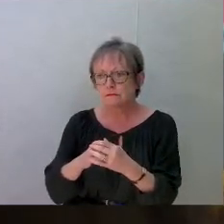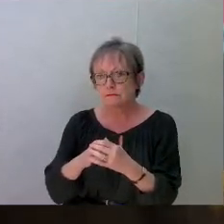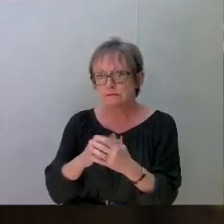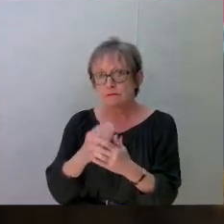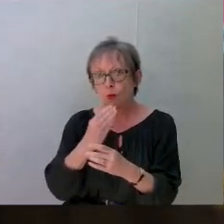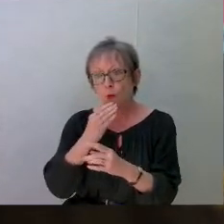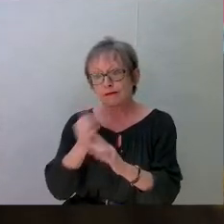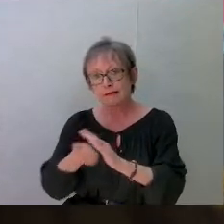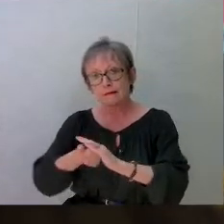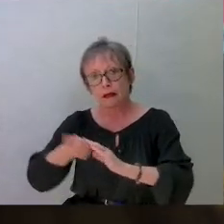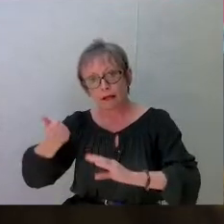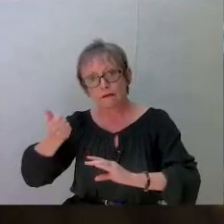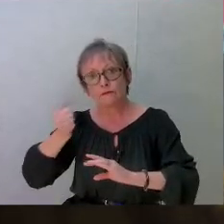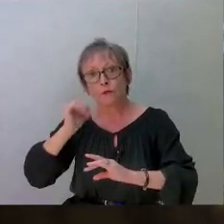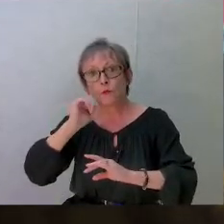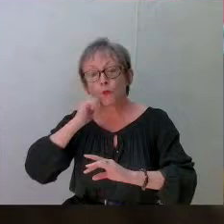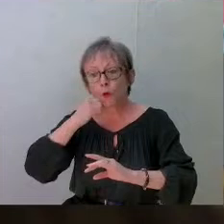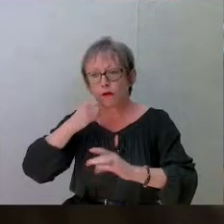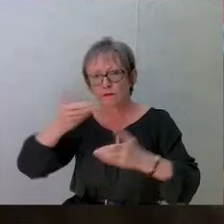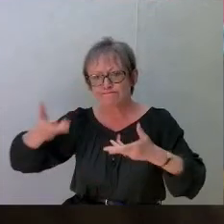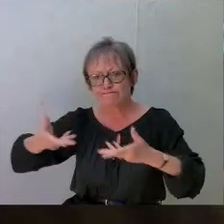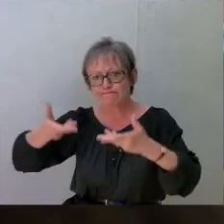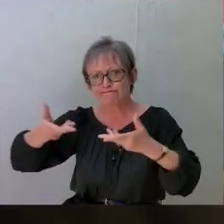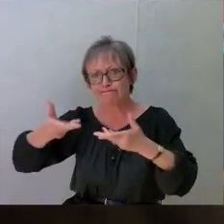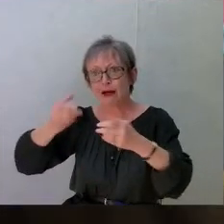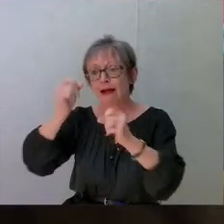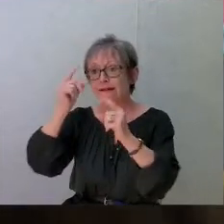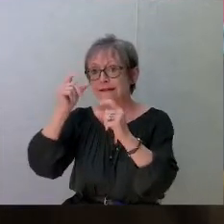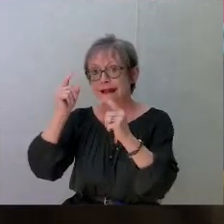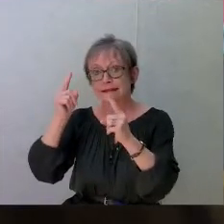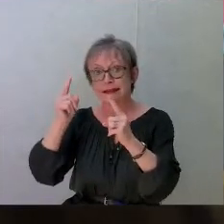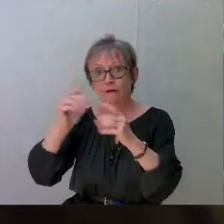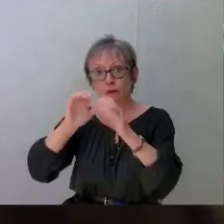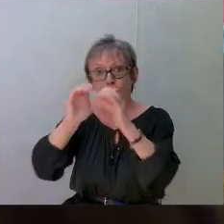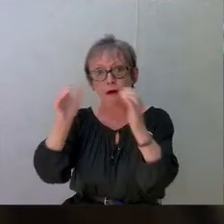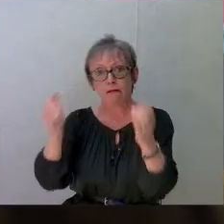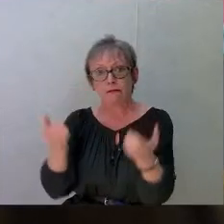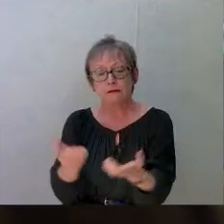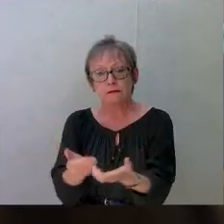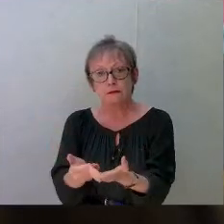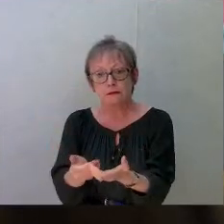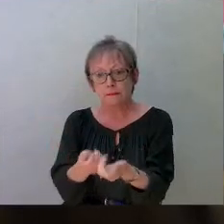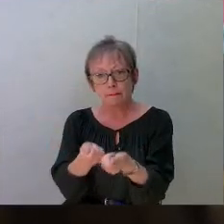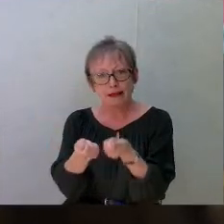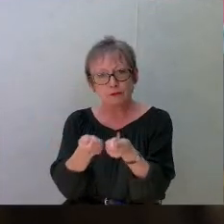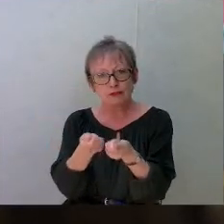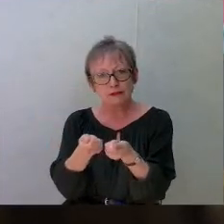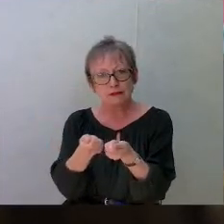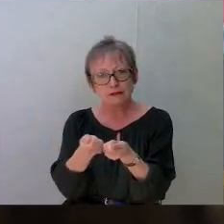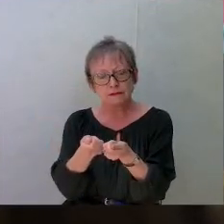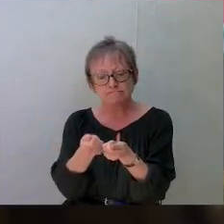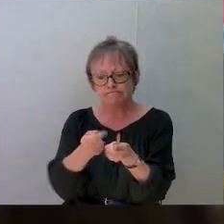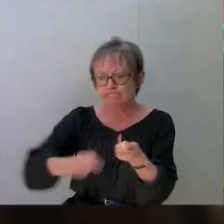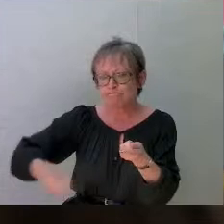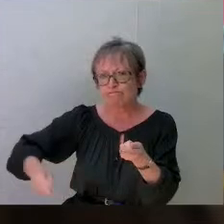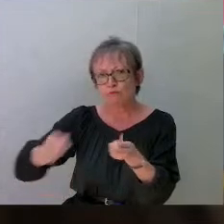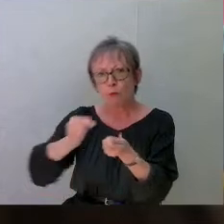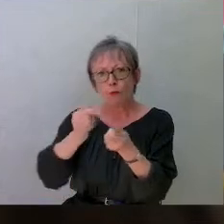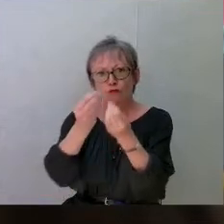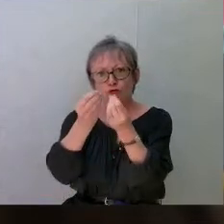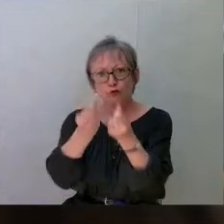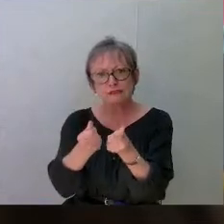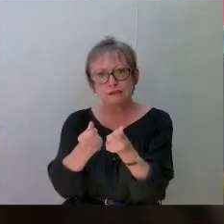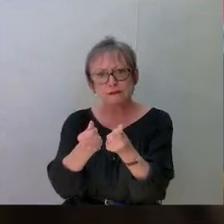use their skills to promote greater understanding of the world and management of all its